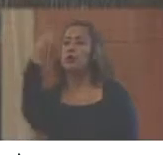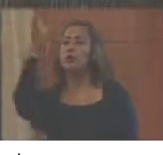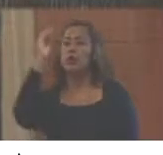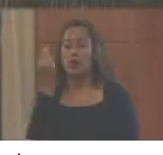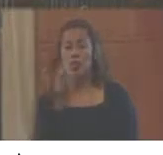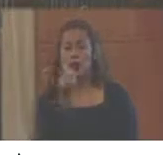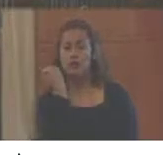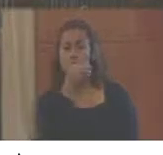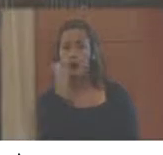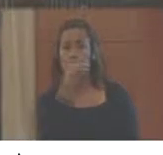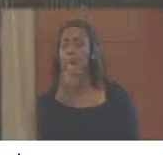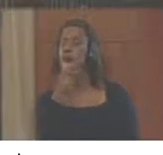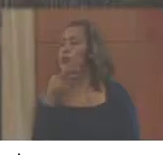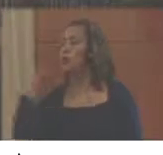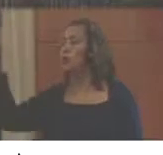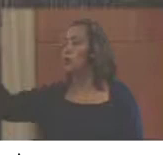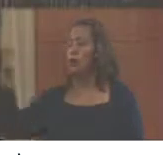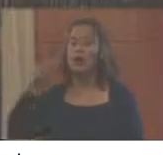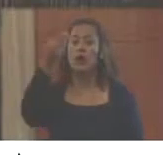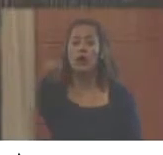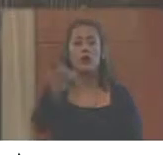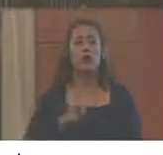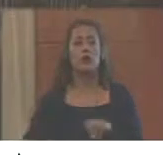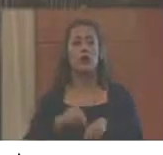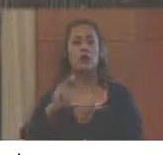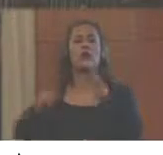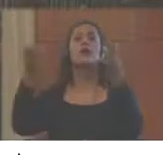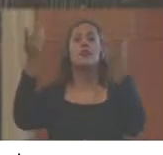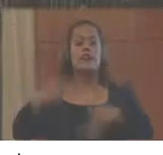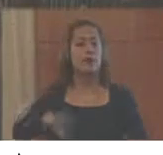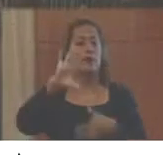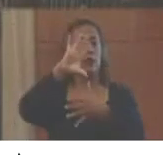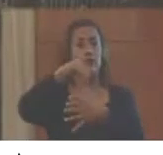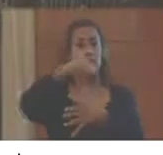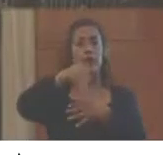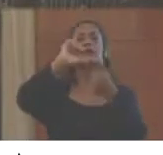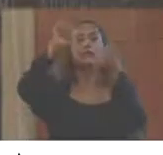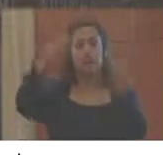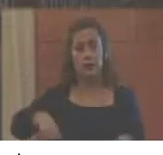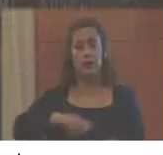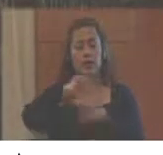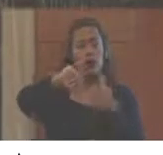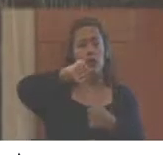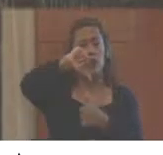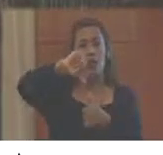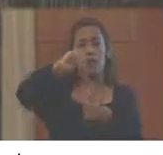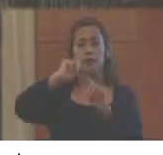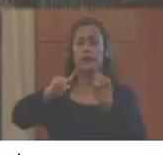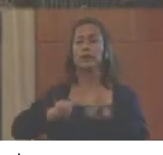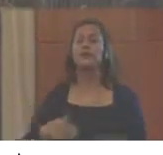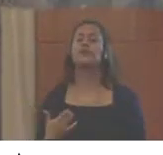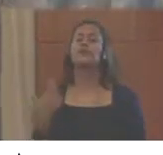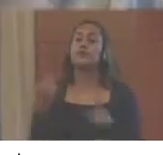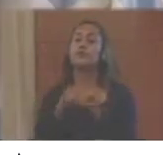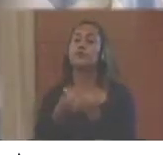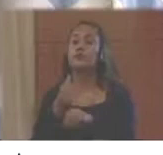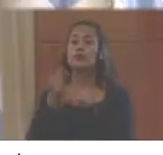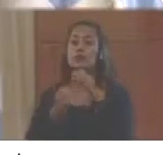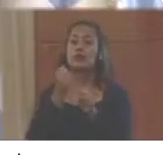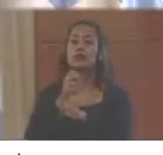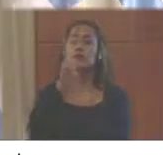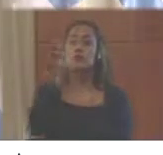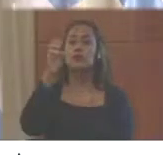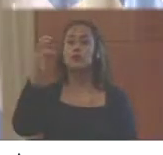million for the Caribbean disasters and for Central America. And Sendai